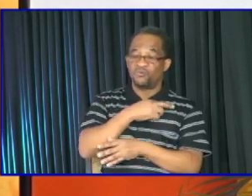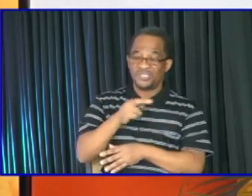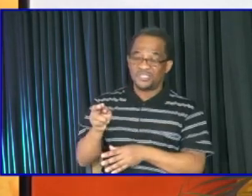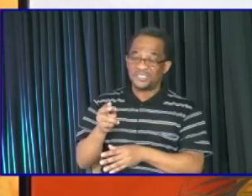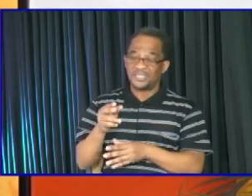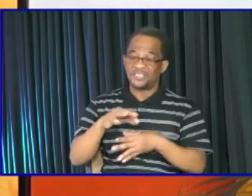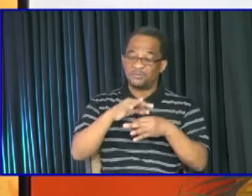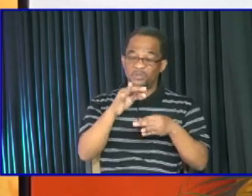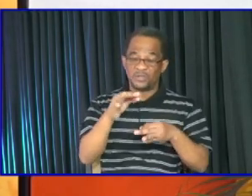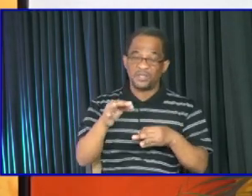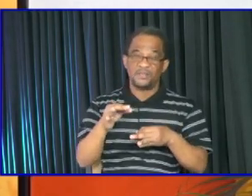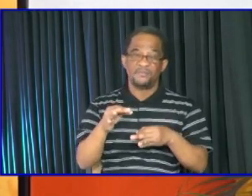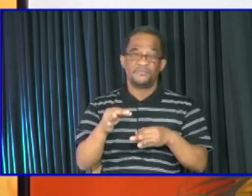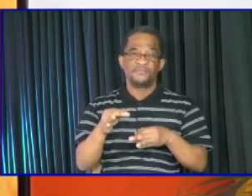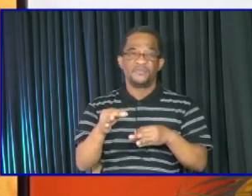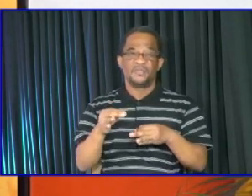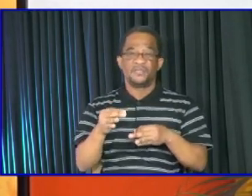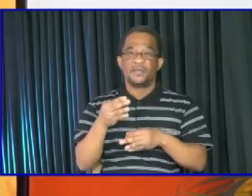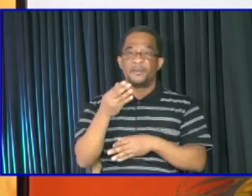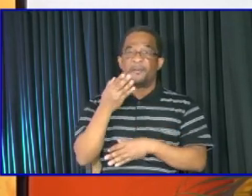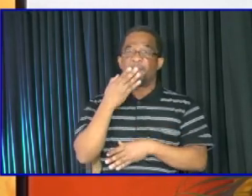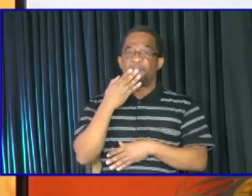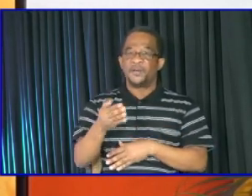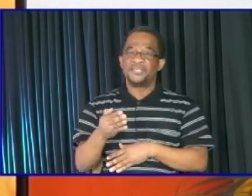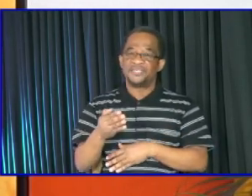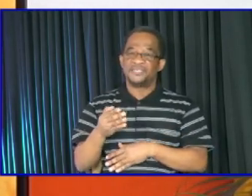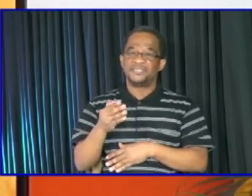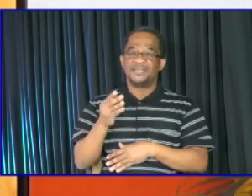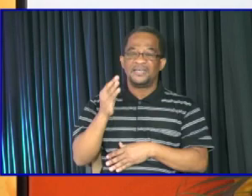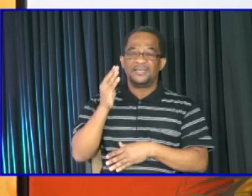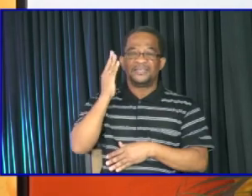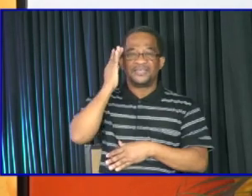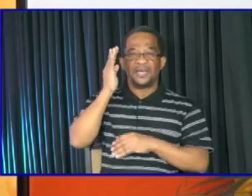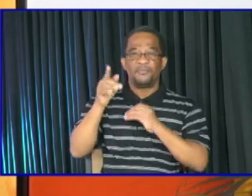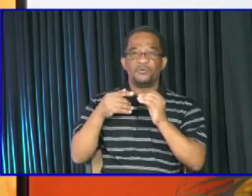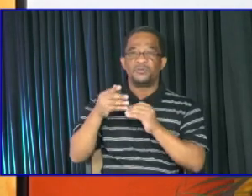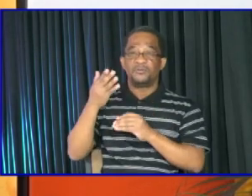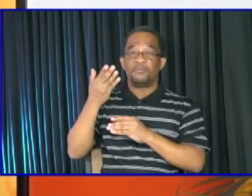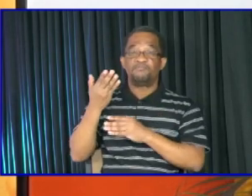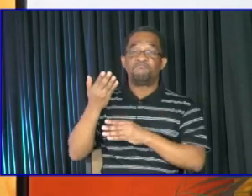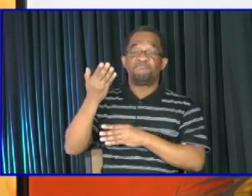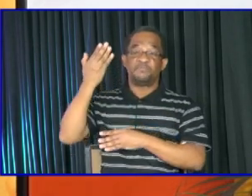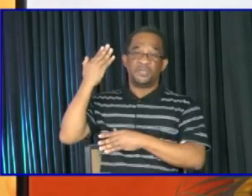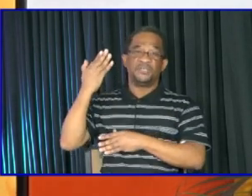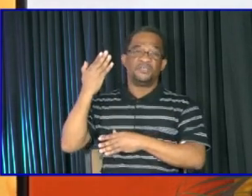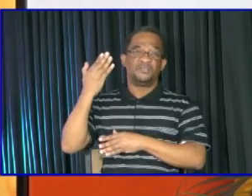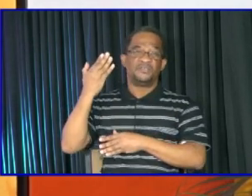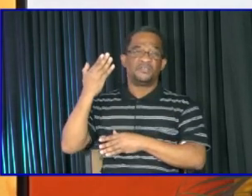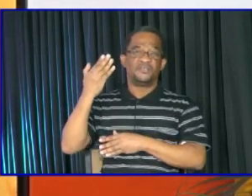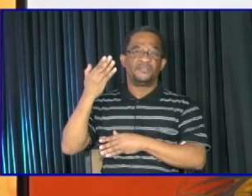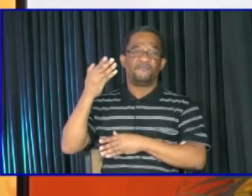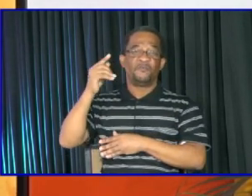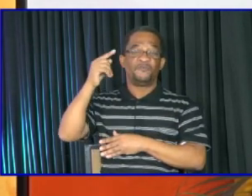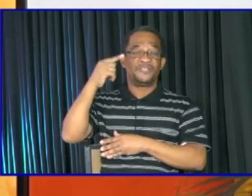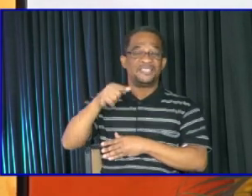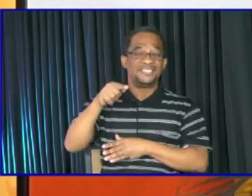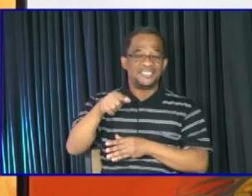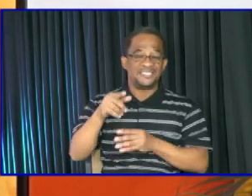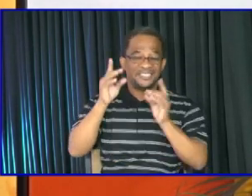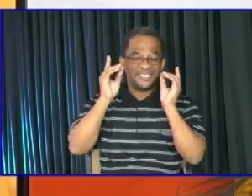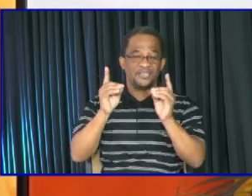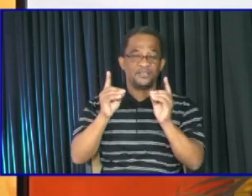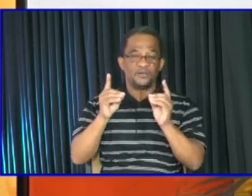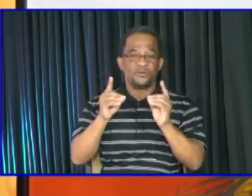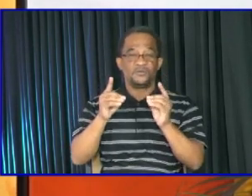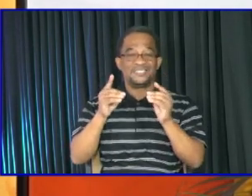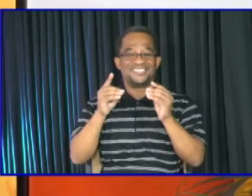bad decisions of your foreparents or even your parents. For this reason, it is of critical importance that you